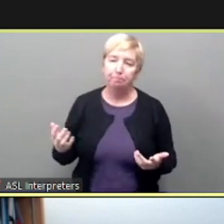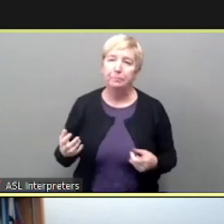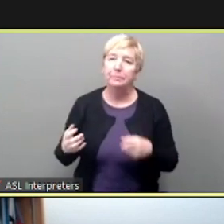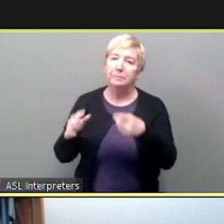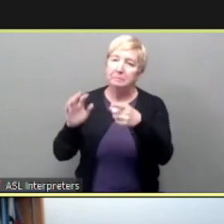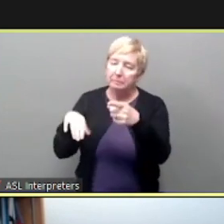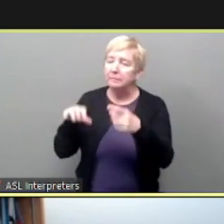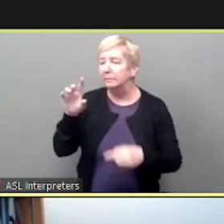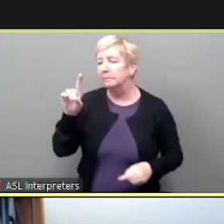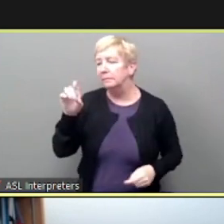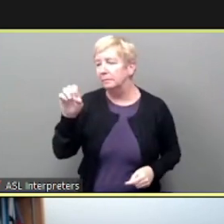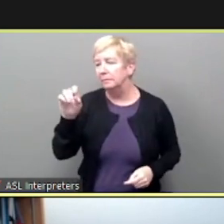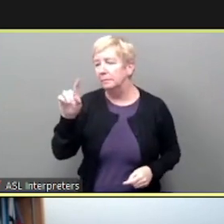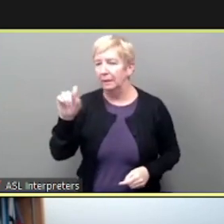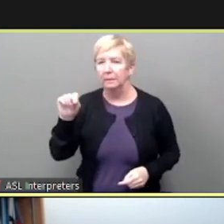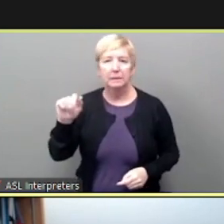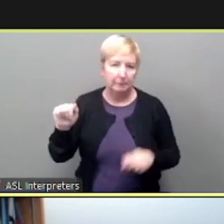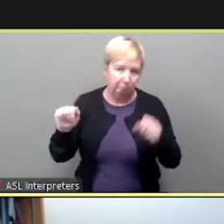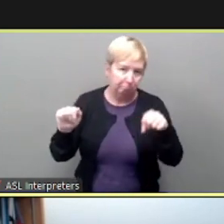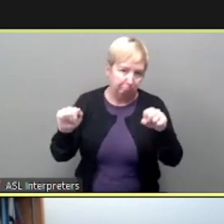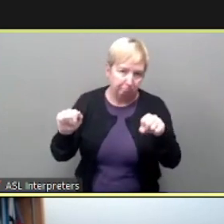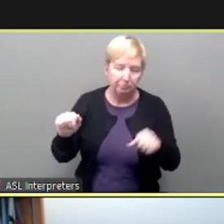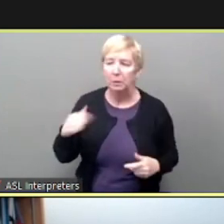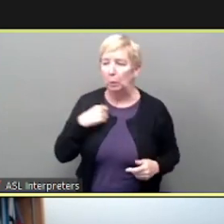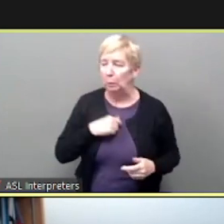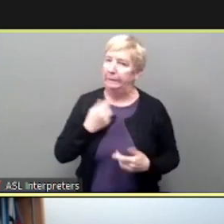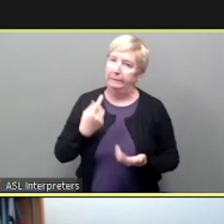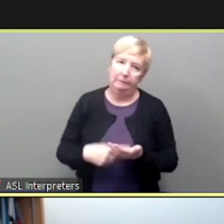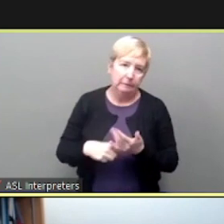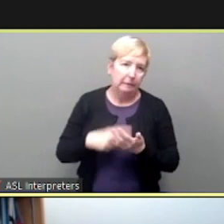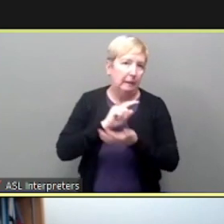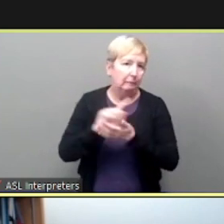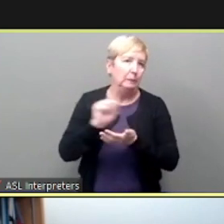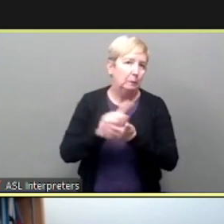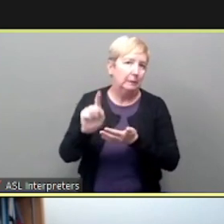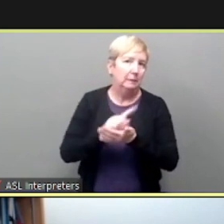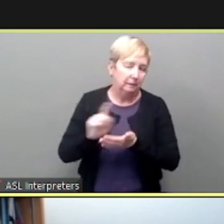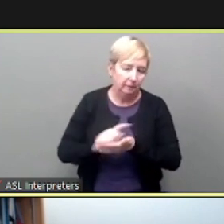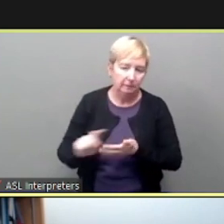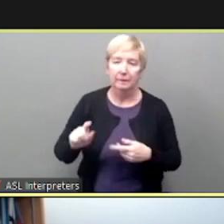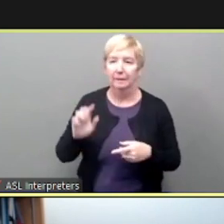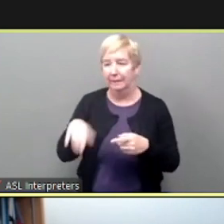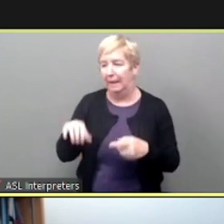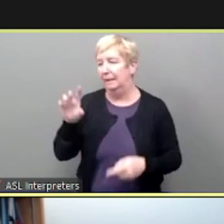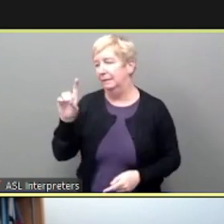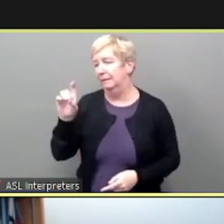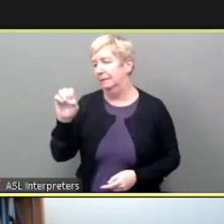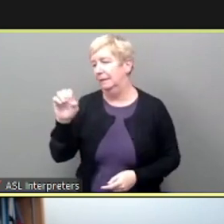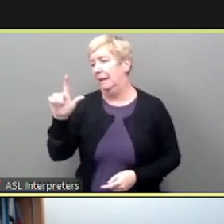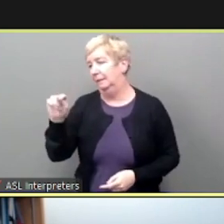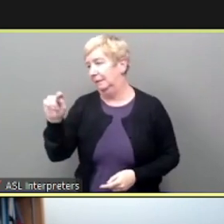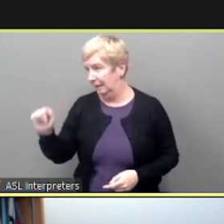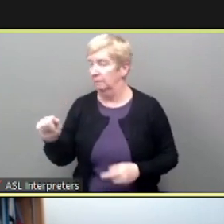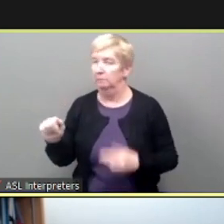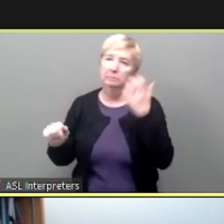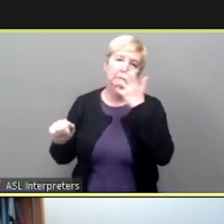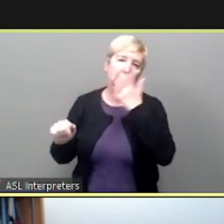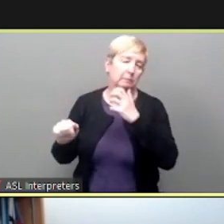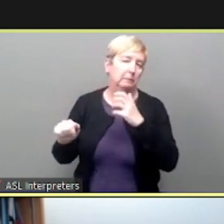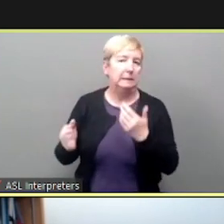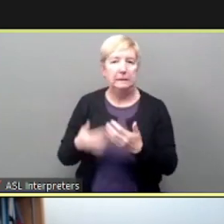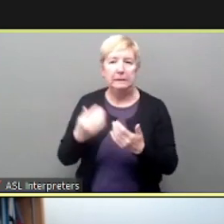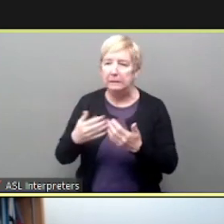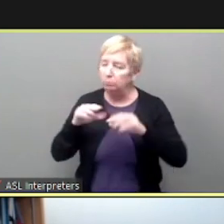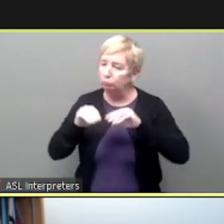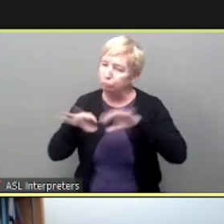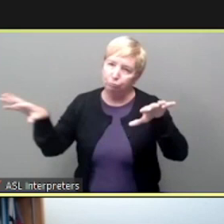Delta, and we've talked about this, I think, week in and week out, that this has been fueled by this highly infectious variant of